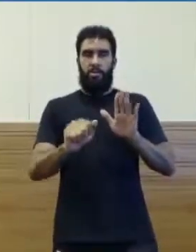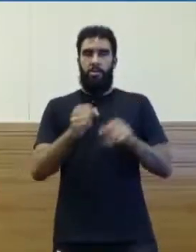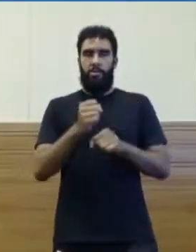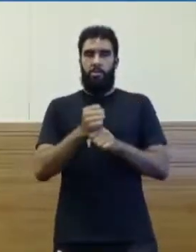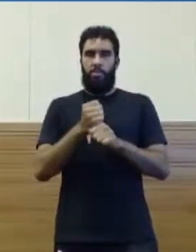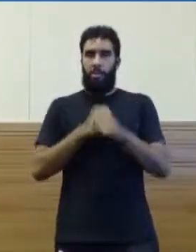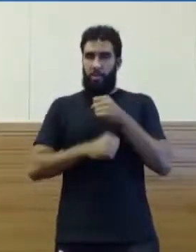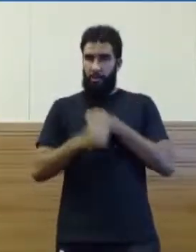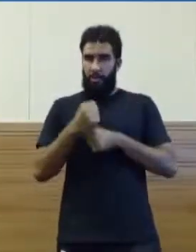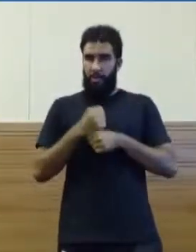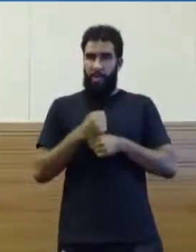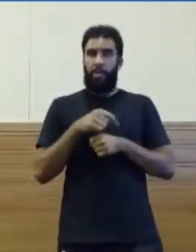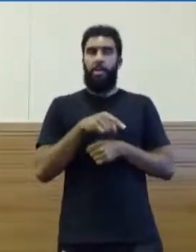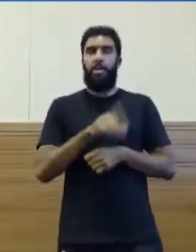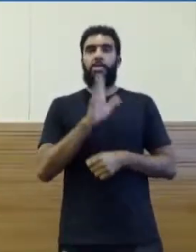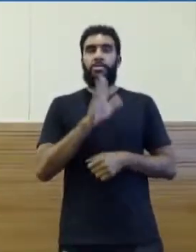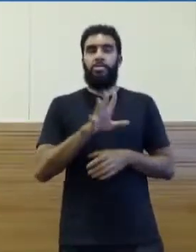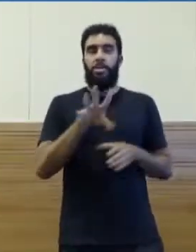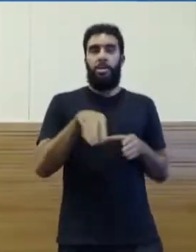year.